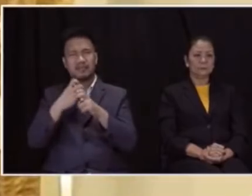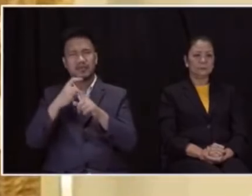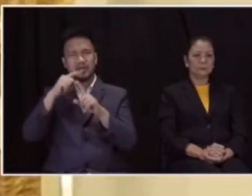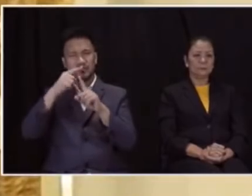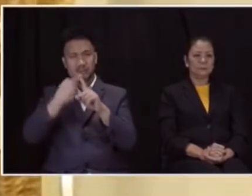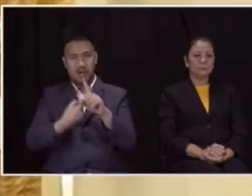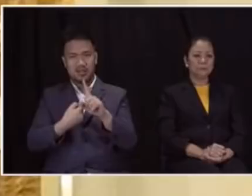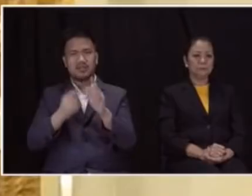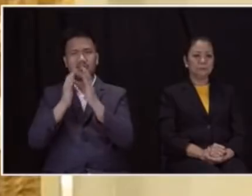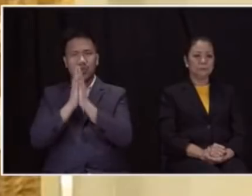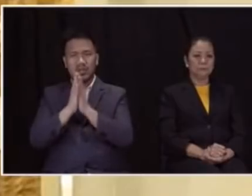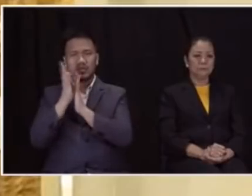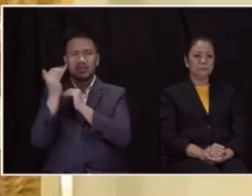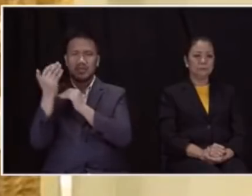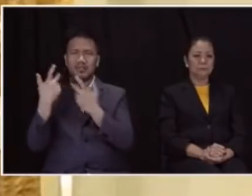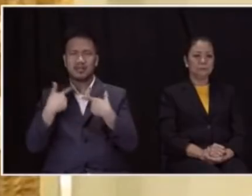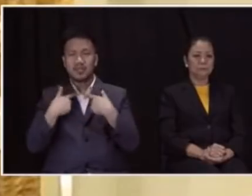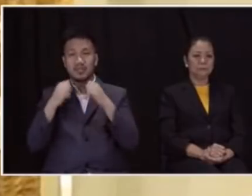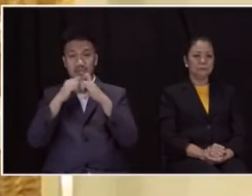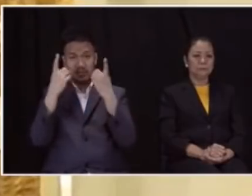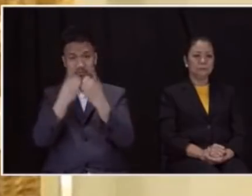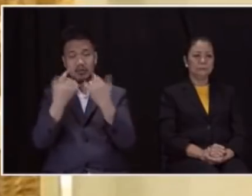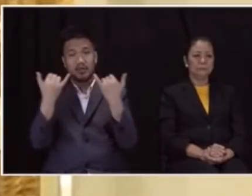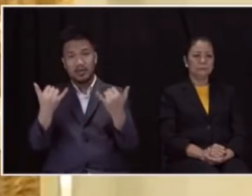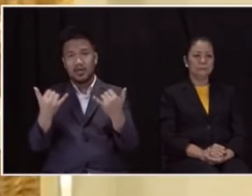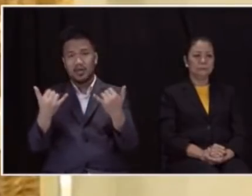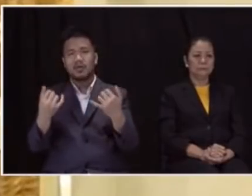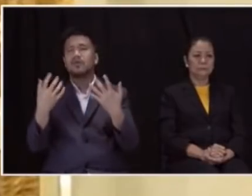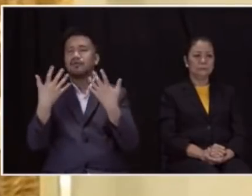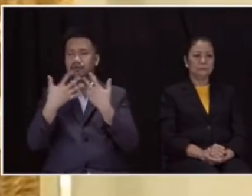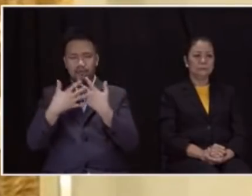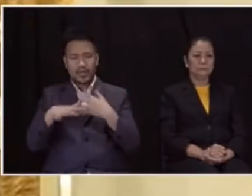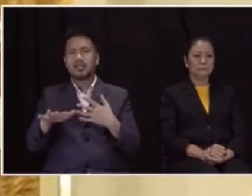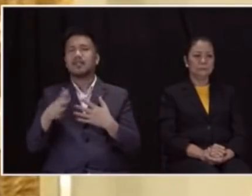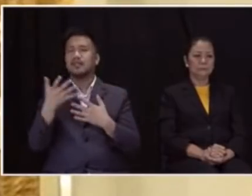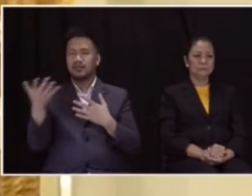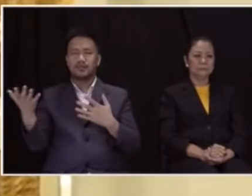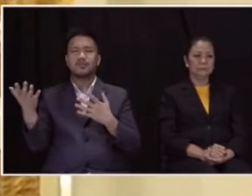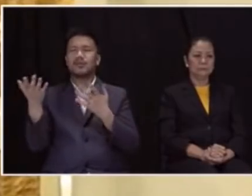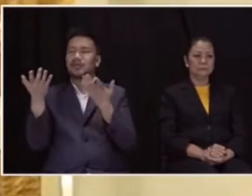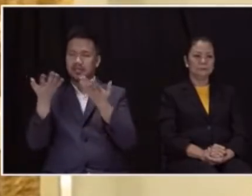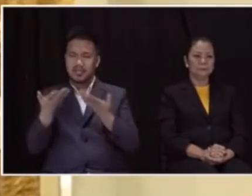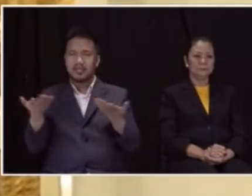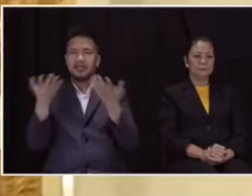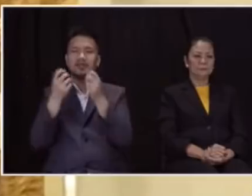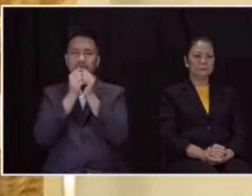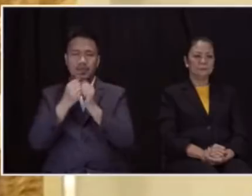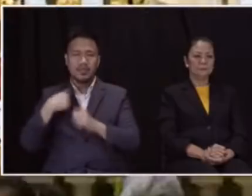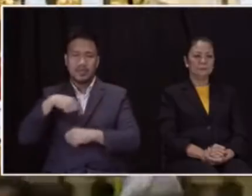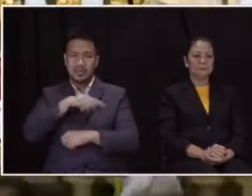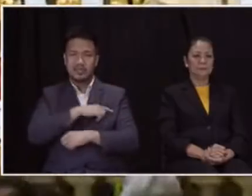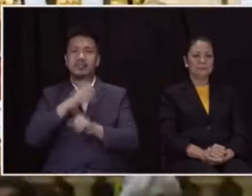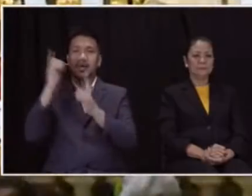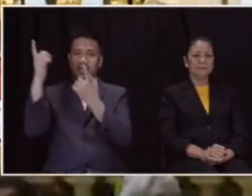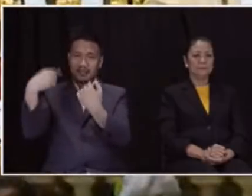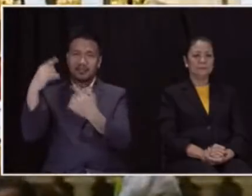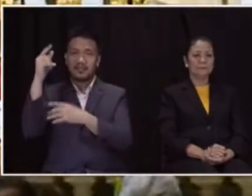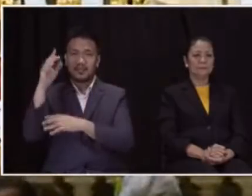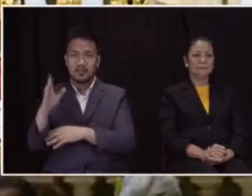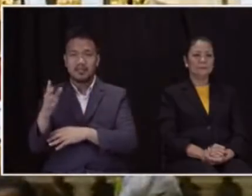At last, our prayers have been answered, and you are now with us. I express